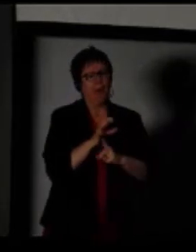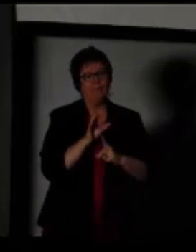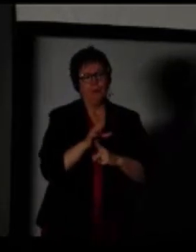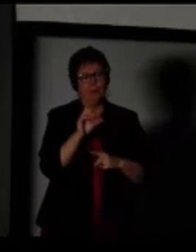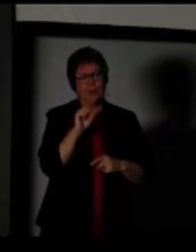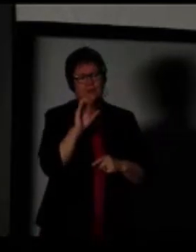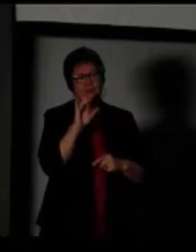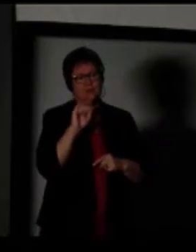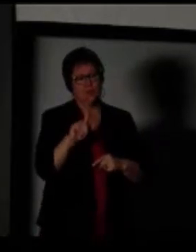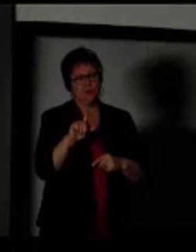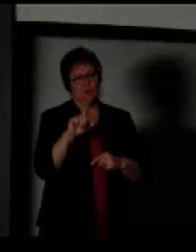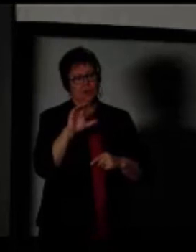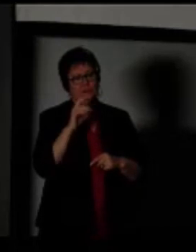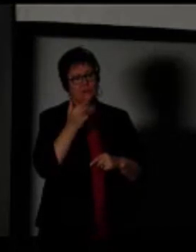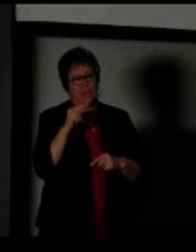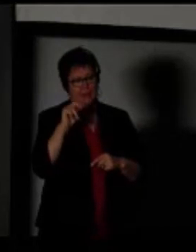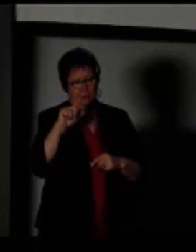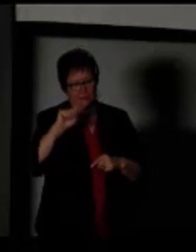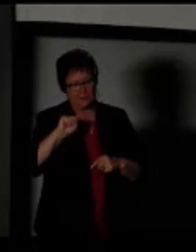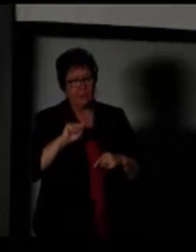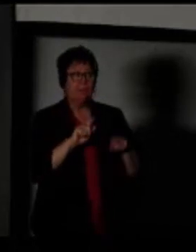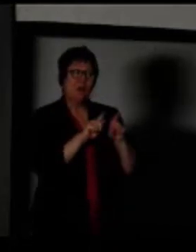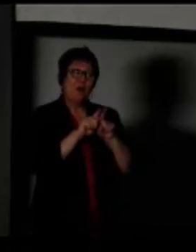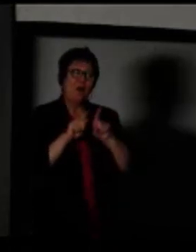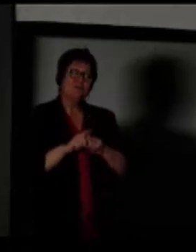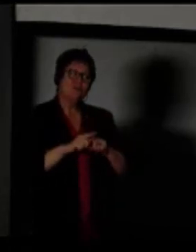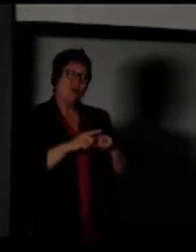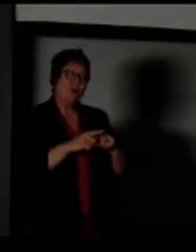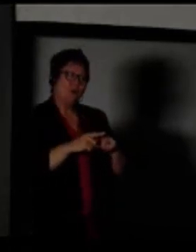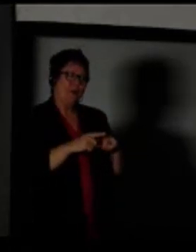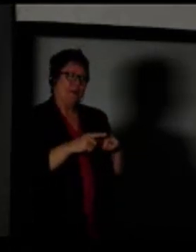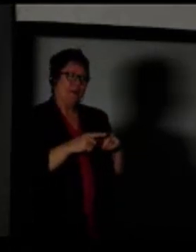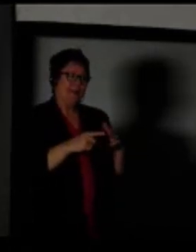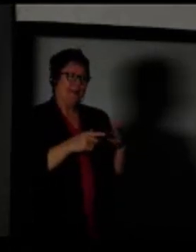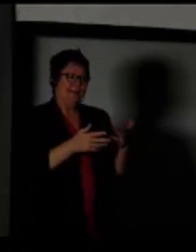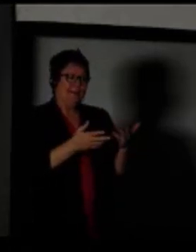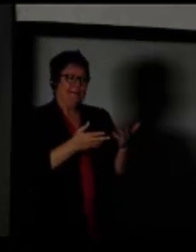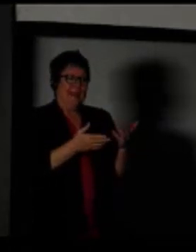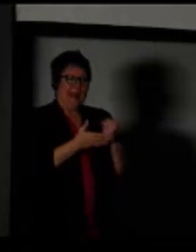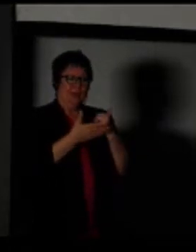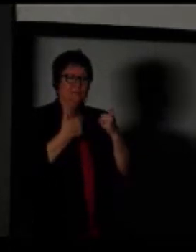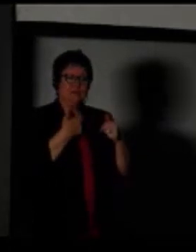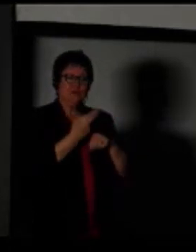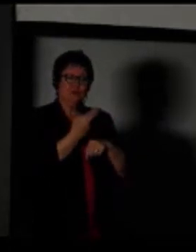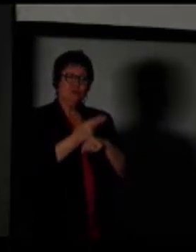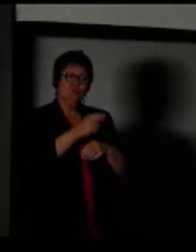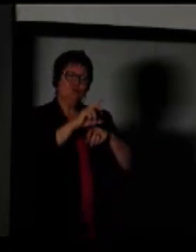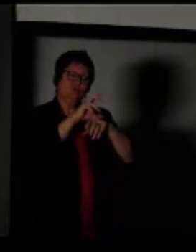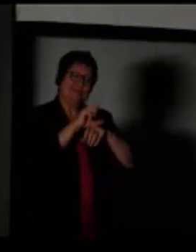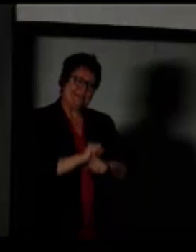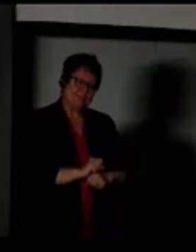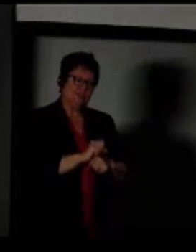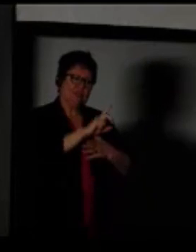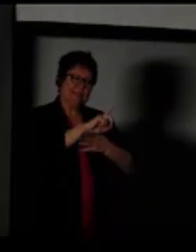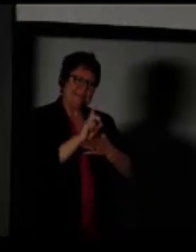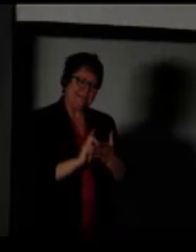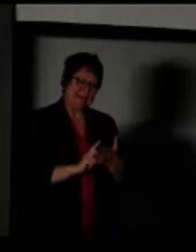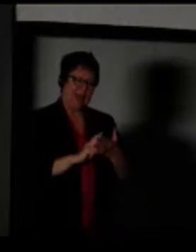importantly for us, it reintroduces traditional design media such as wall coverings, to a